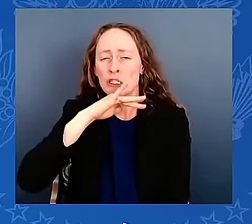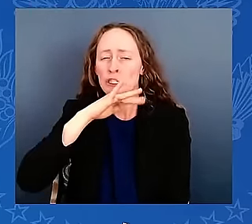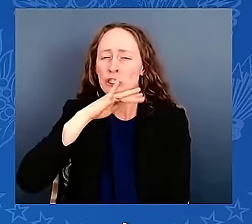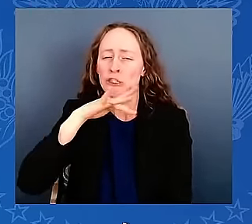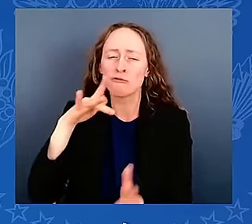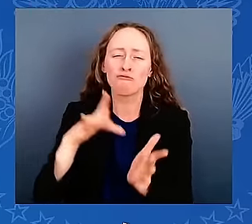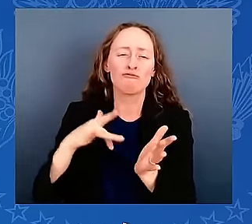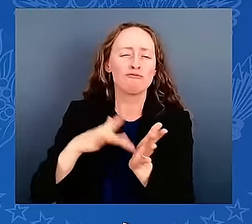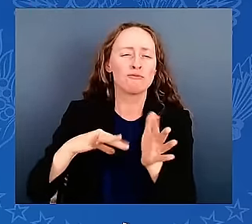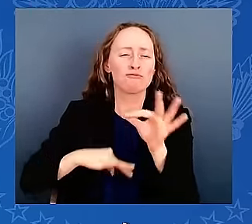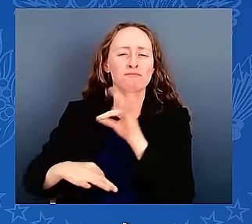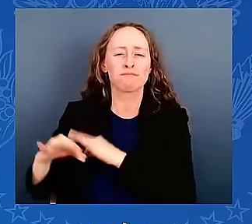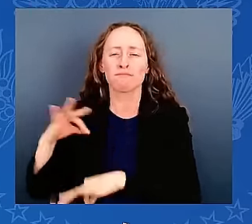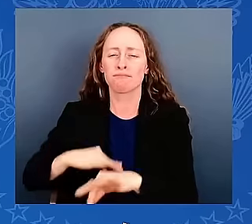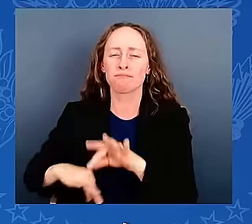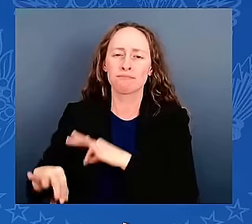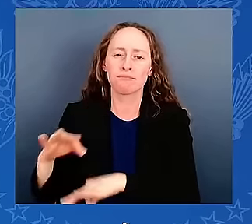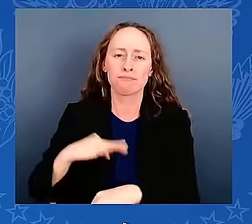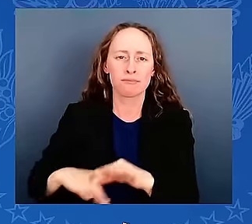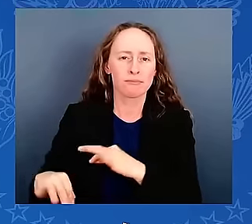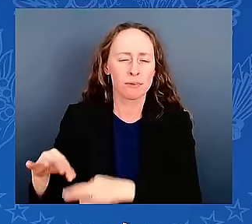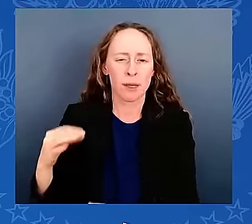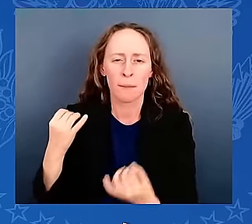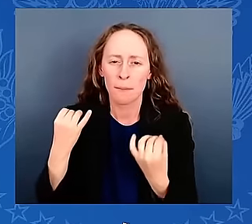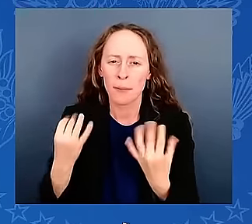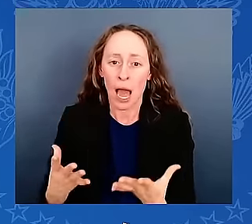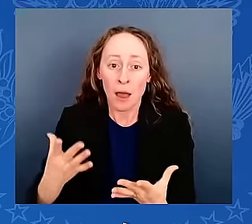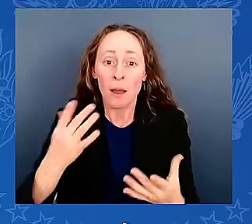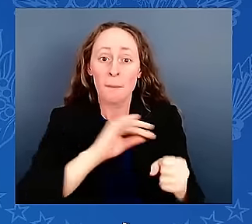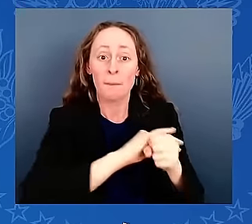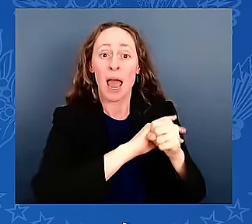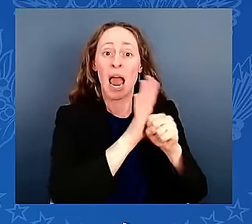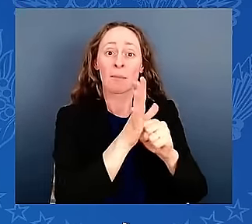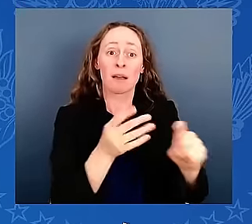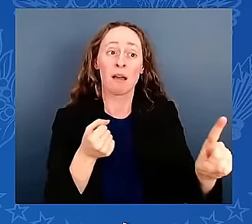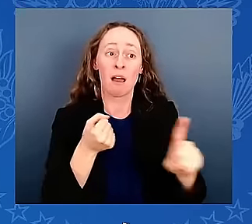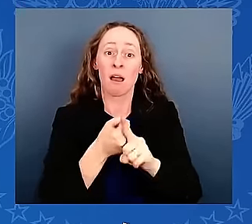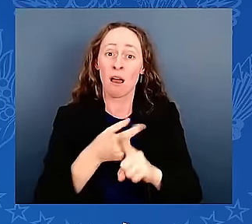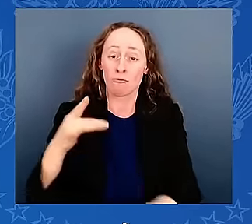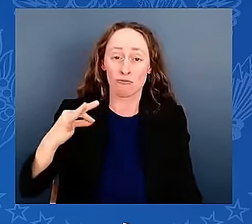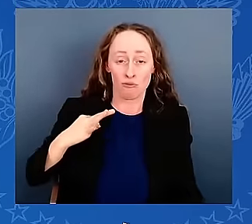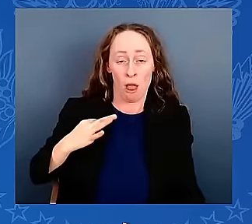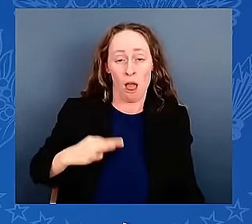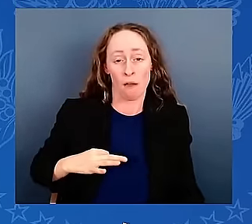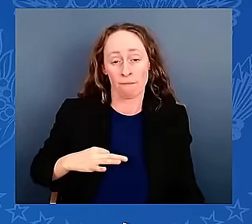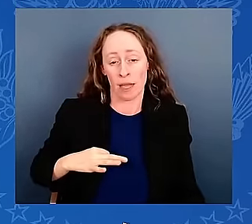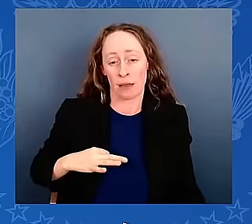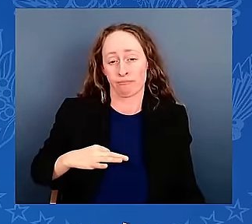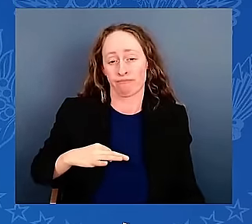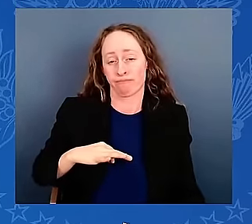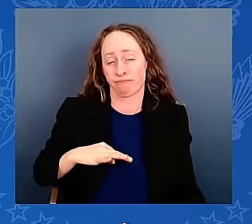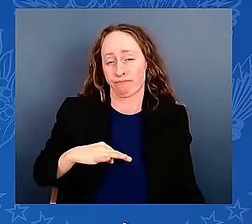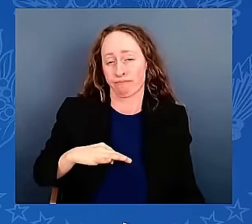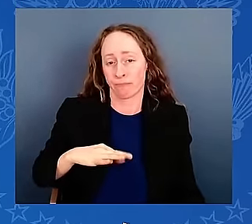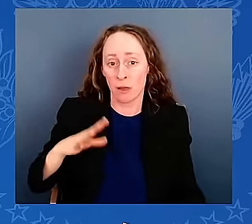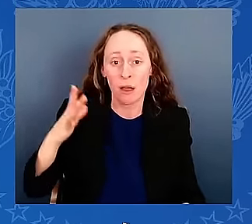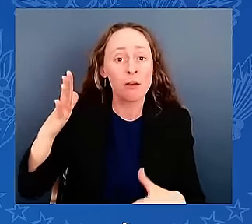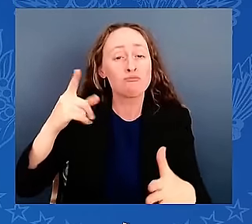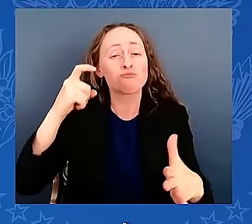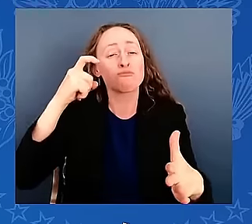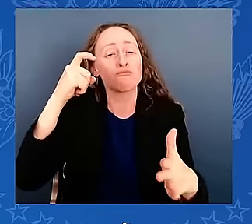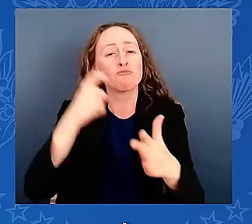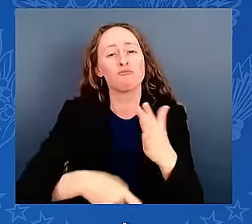are double since the pandemic. And they keep bringing prices down. We have to bring prices down further. Look, folks,